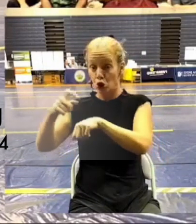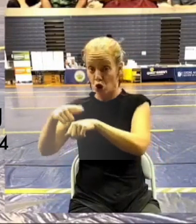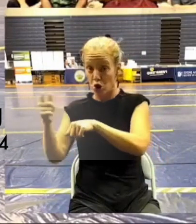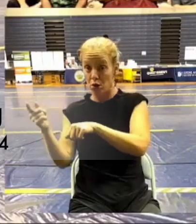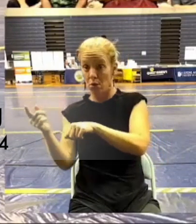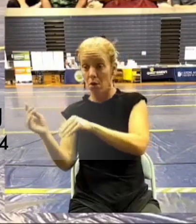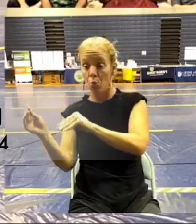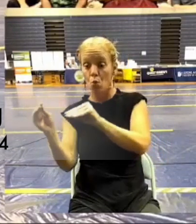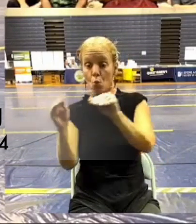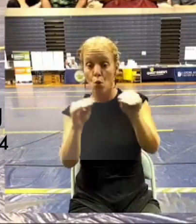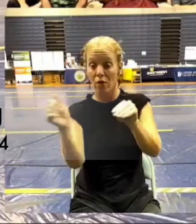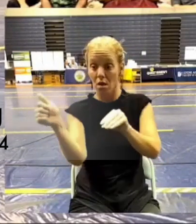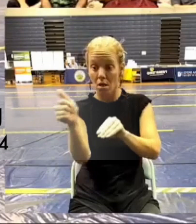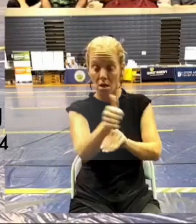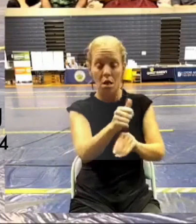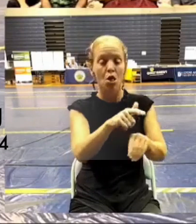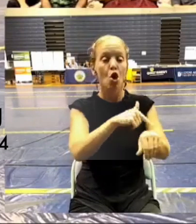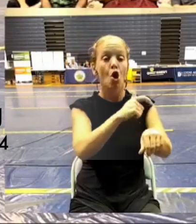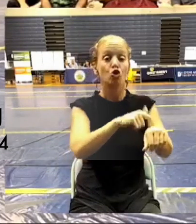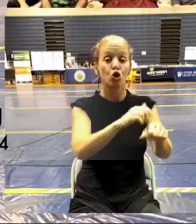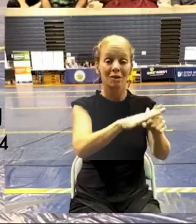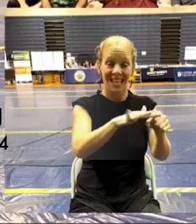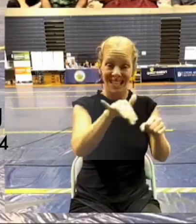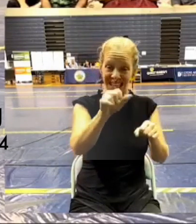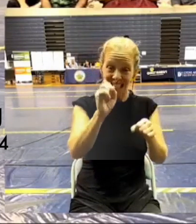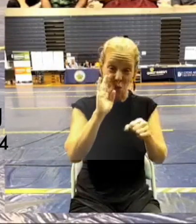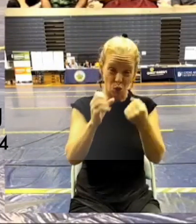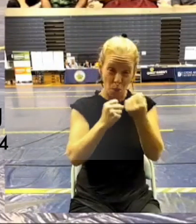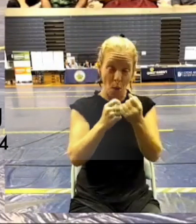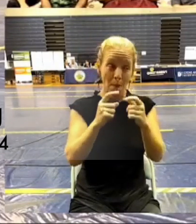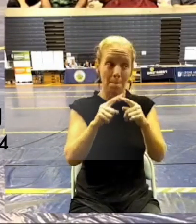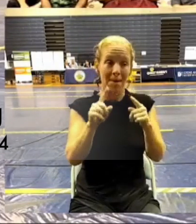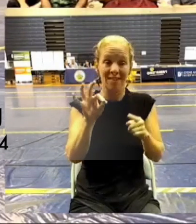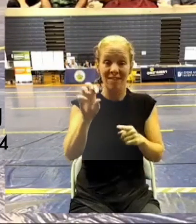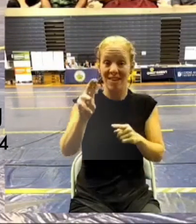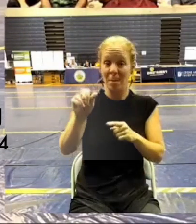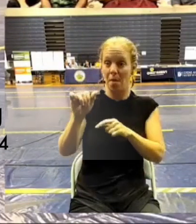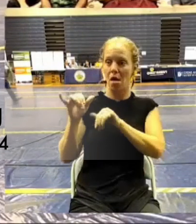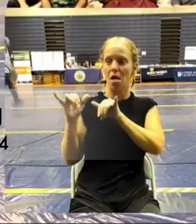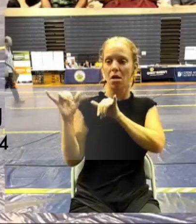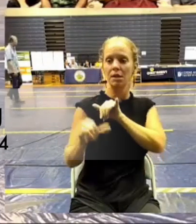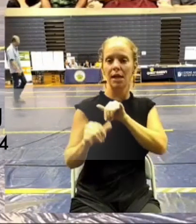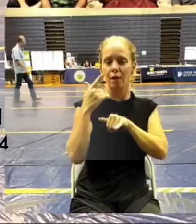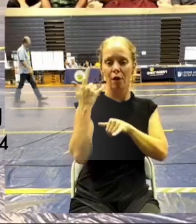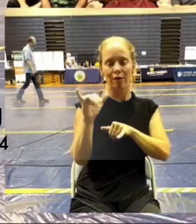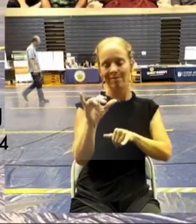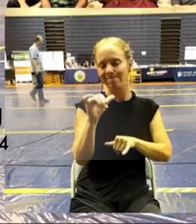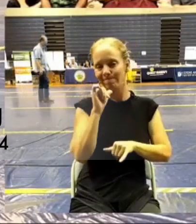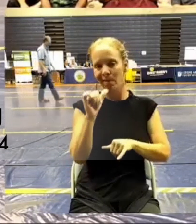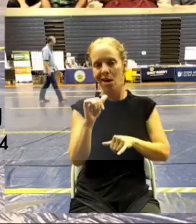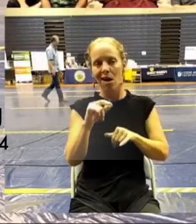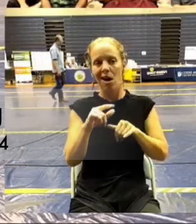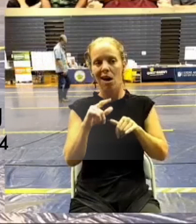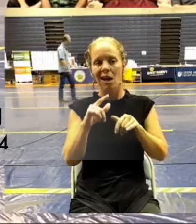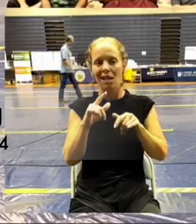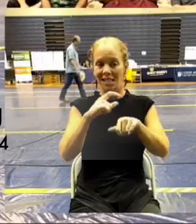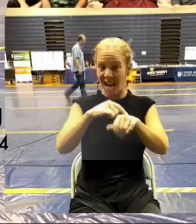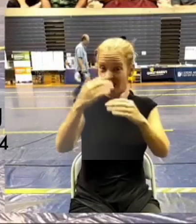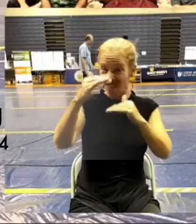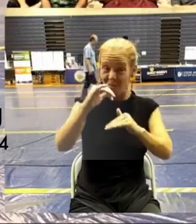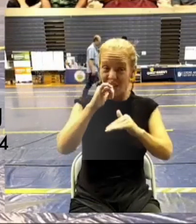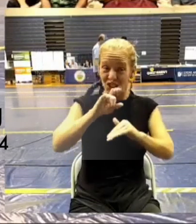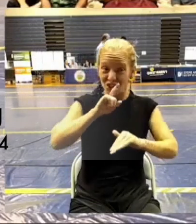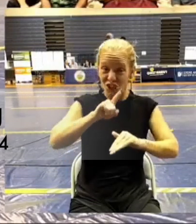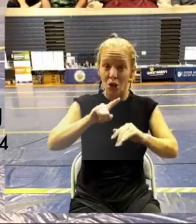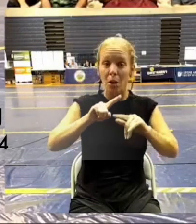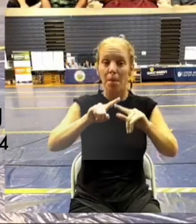ever supporting us. There's no real time frame, but we gotta show that we are trying